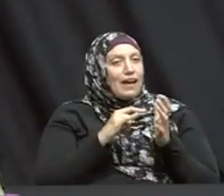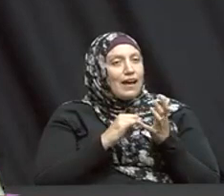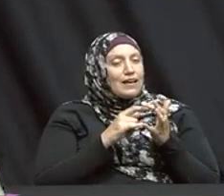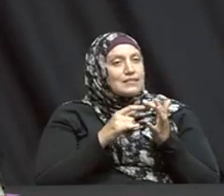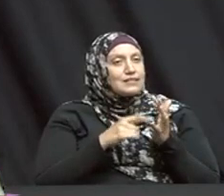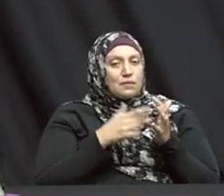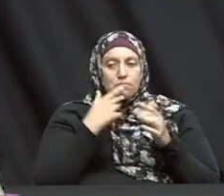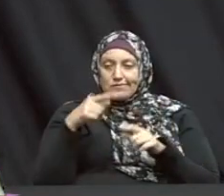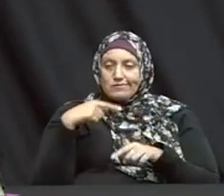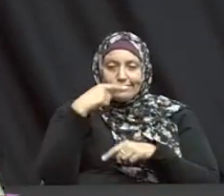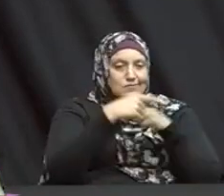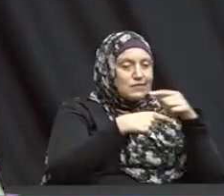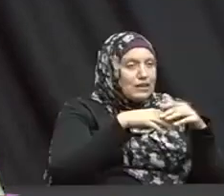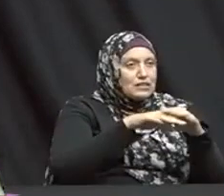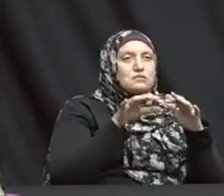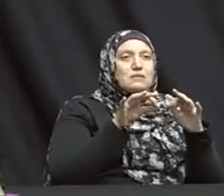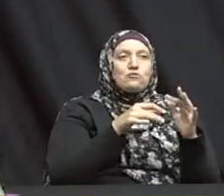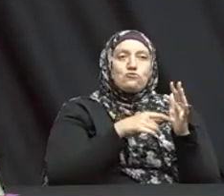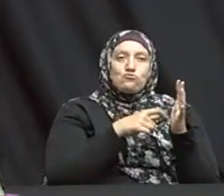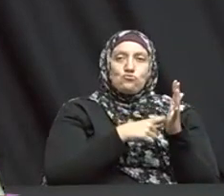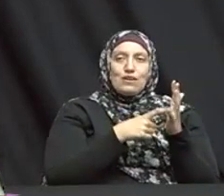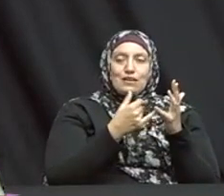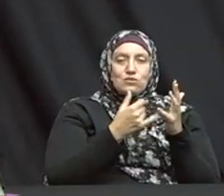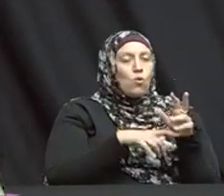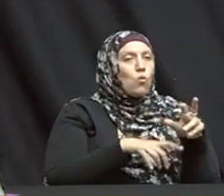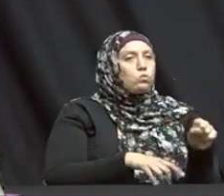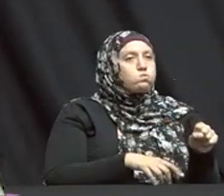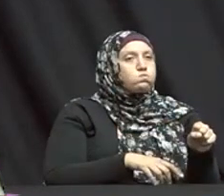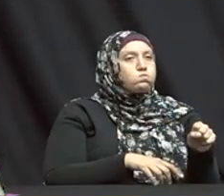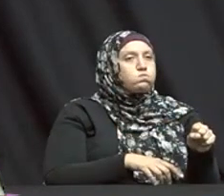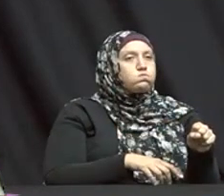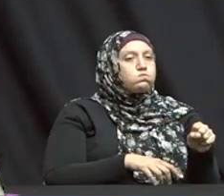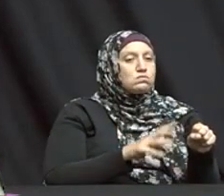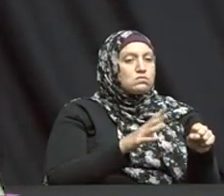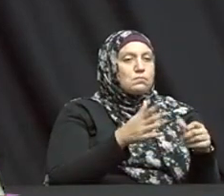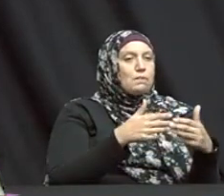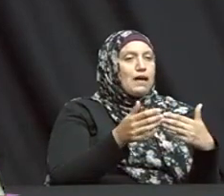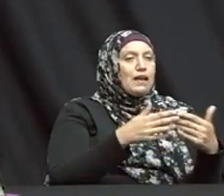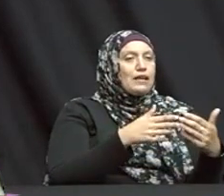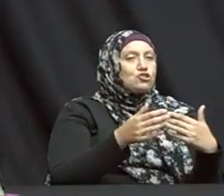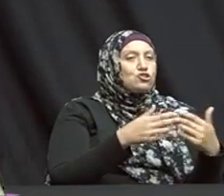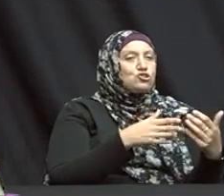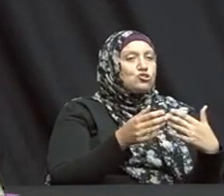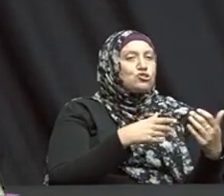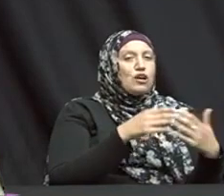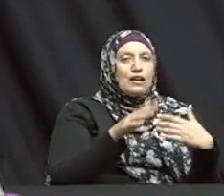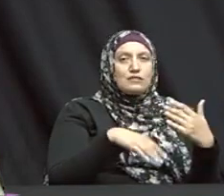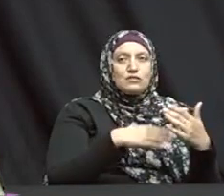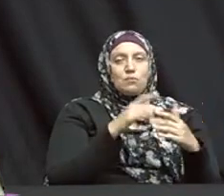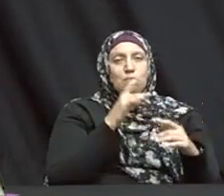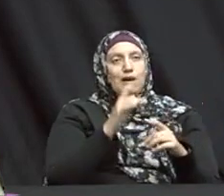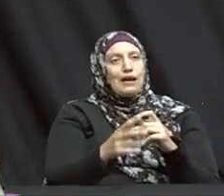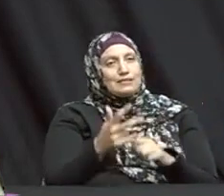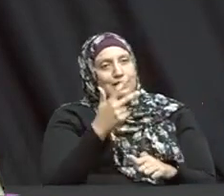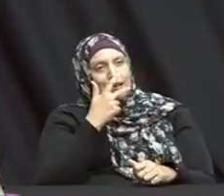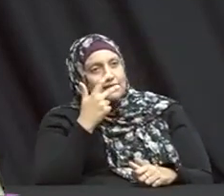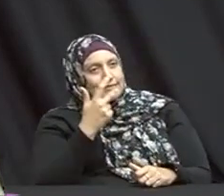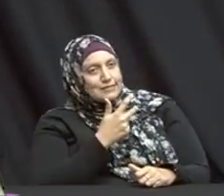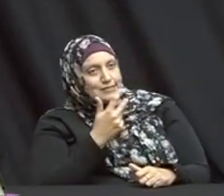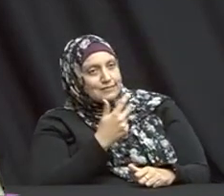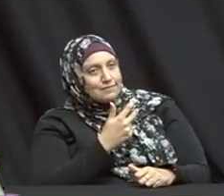trust with its own trustees that manage the assets for the benefit of the heirs. Now, these complex instruments can set out rigid plans for